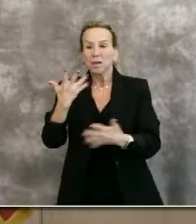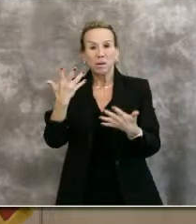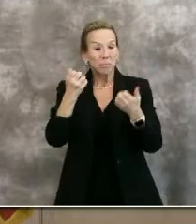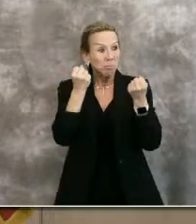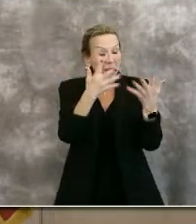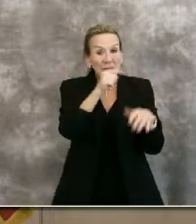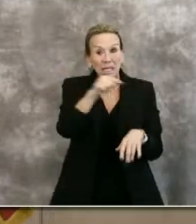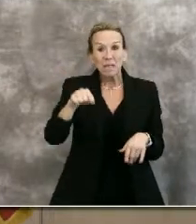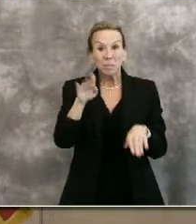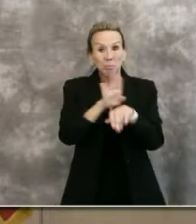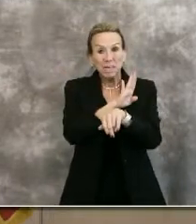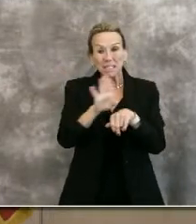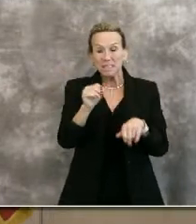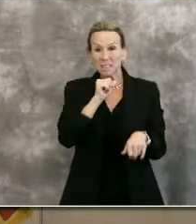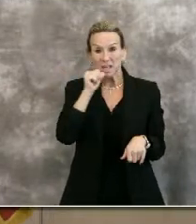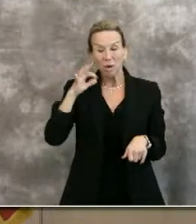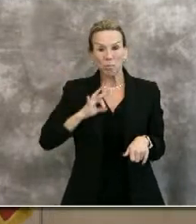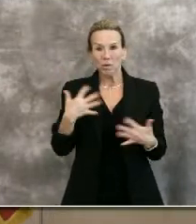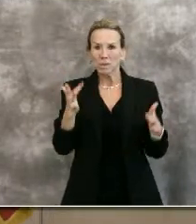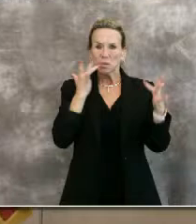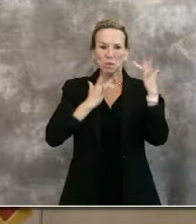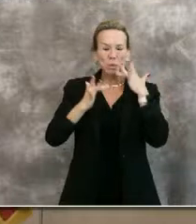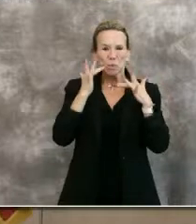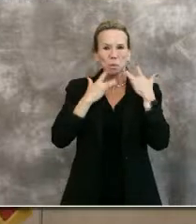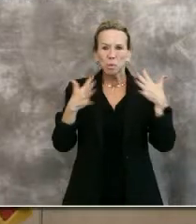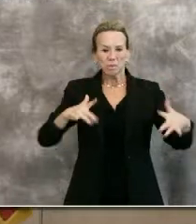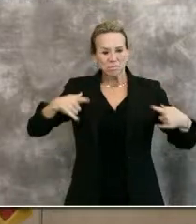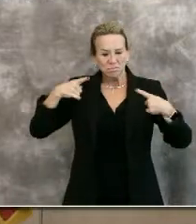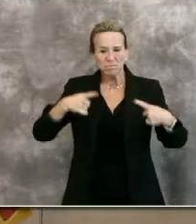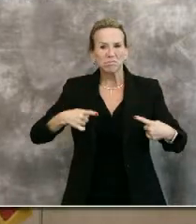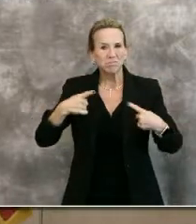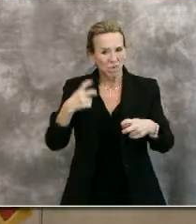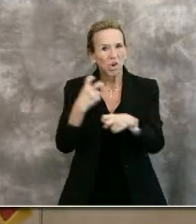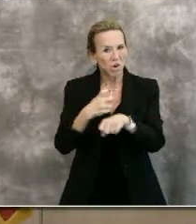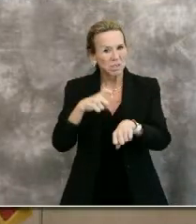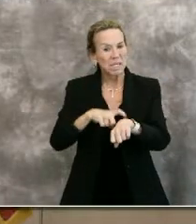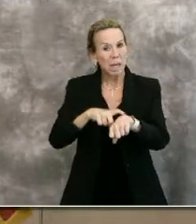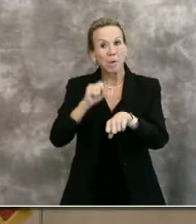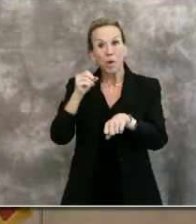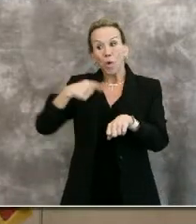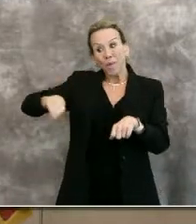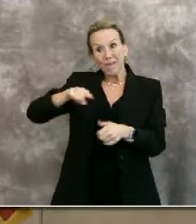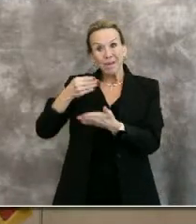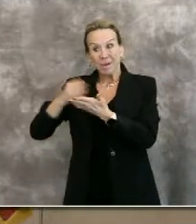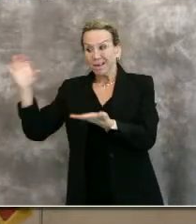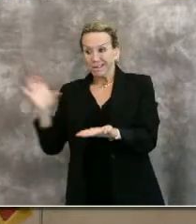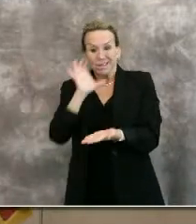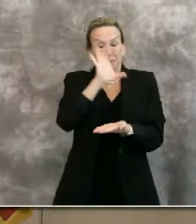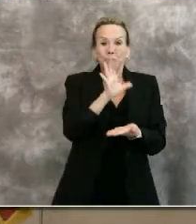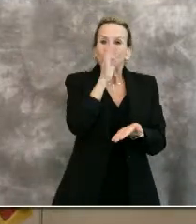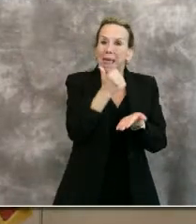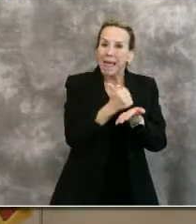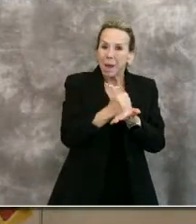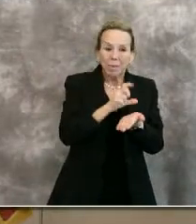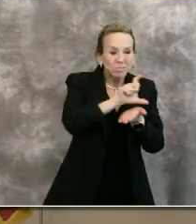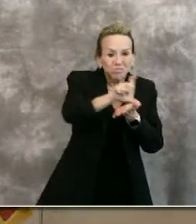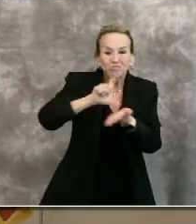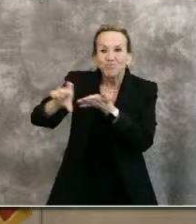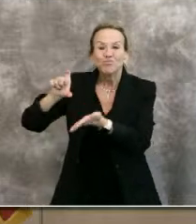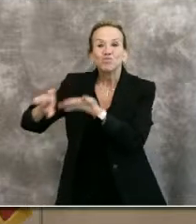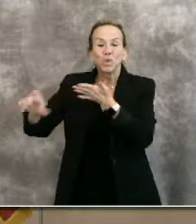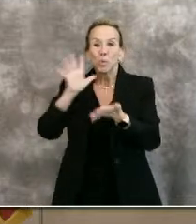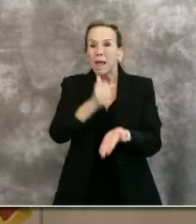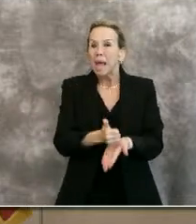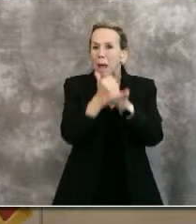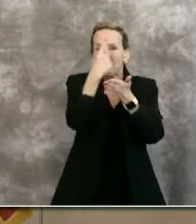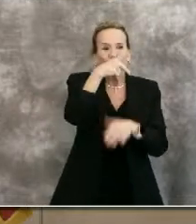and nonprofits. This program will help them keep jobs in the region, purchase personal protective equipment for workers,